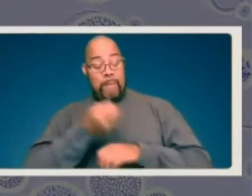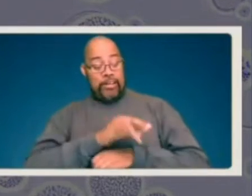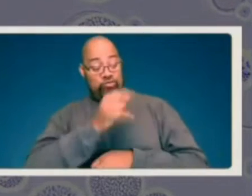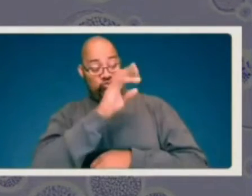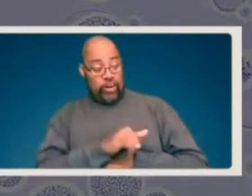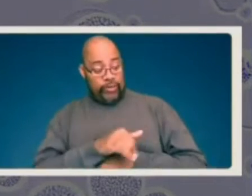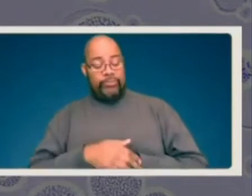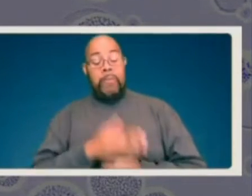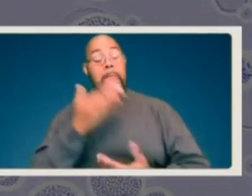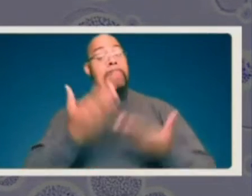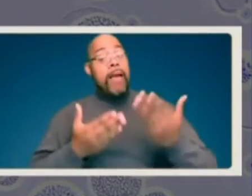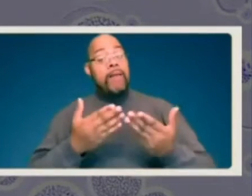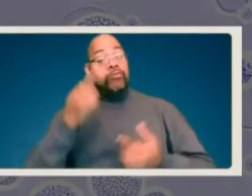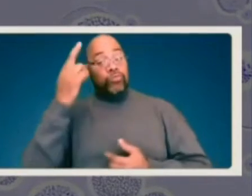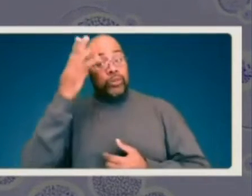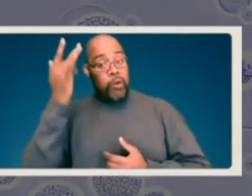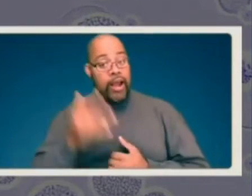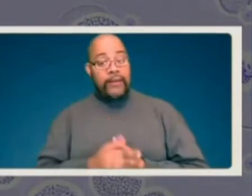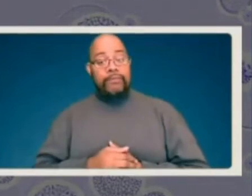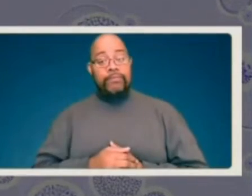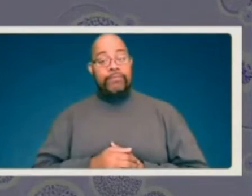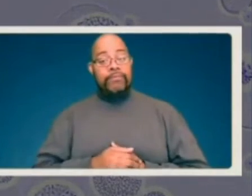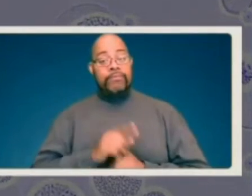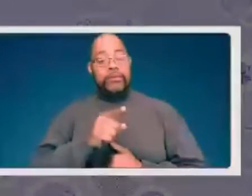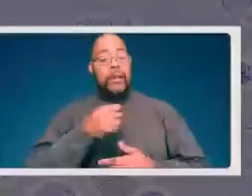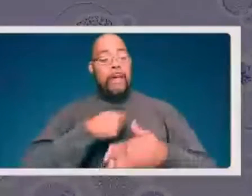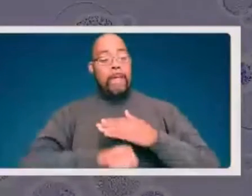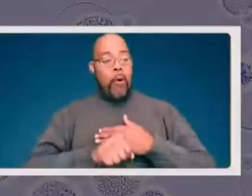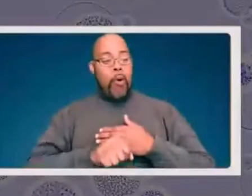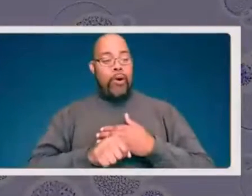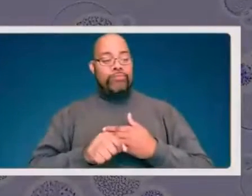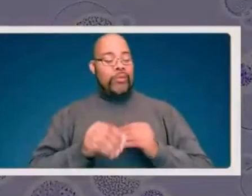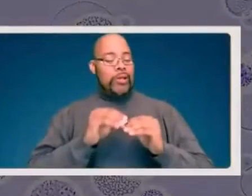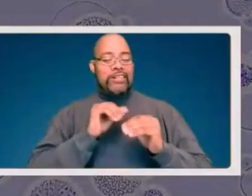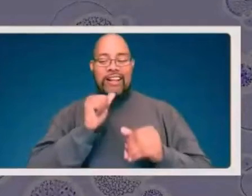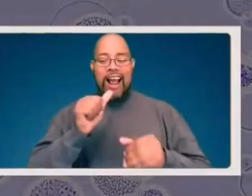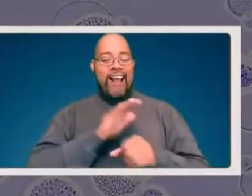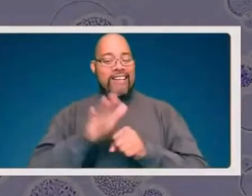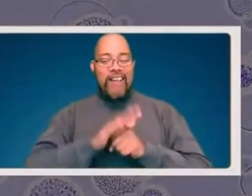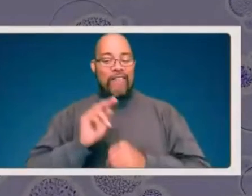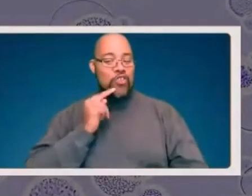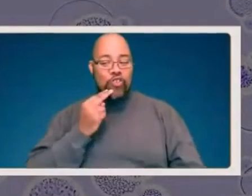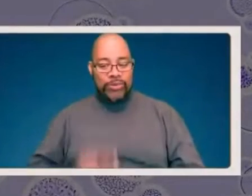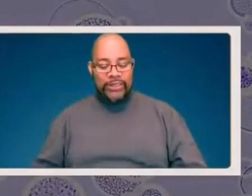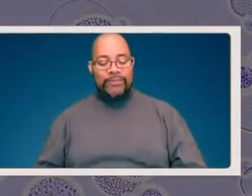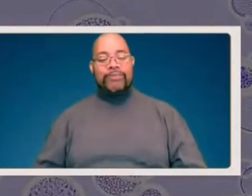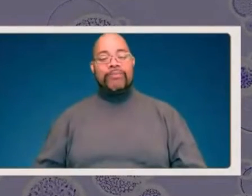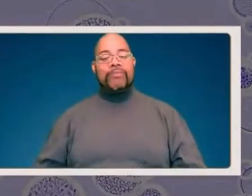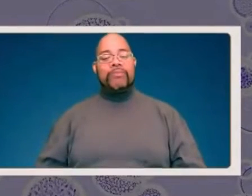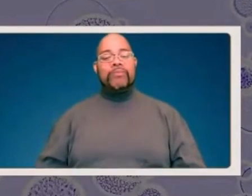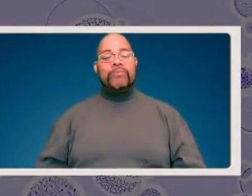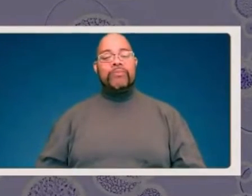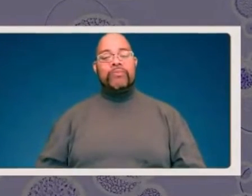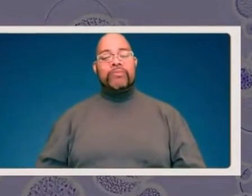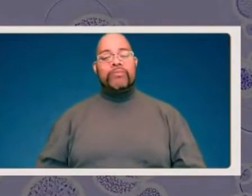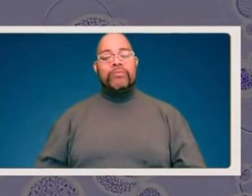has never defeated Jerry might be because he was born malnourished. But what if